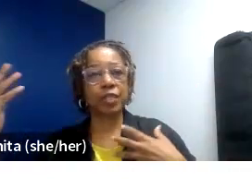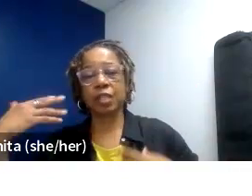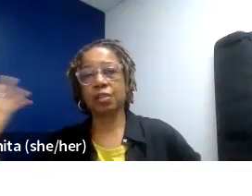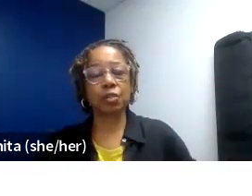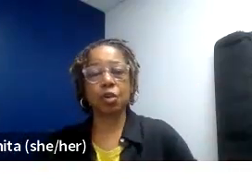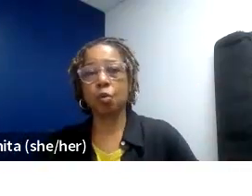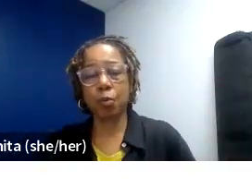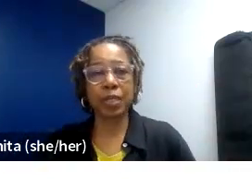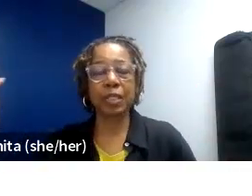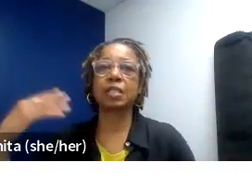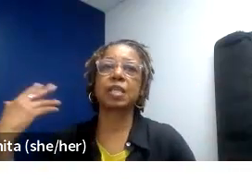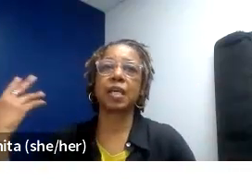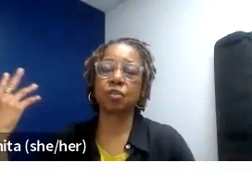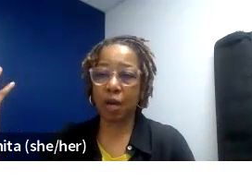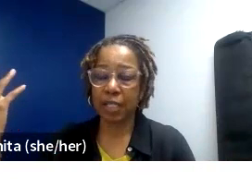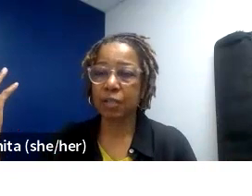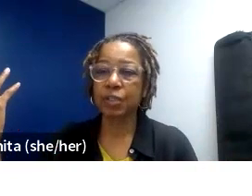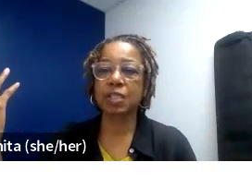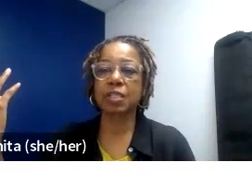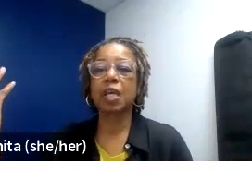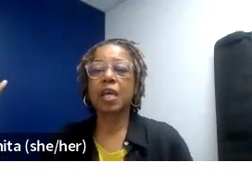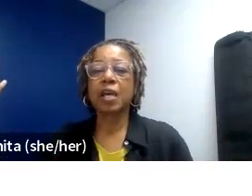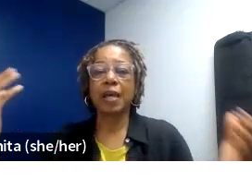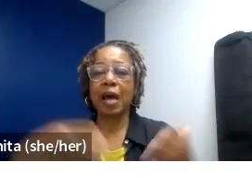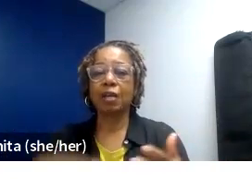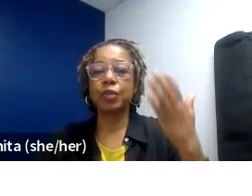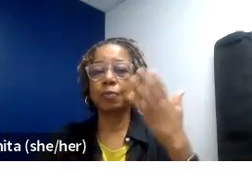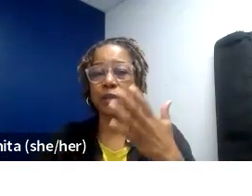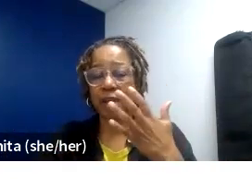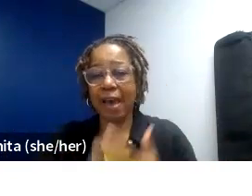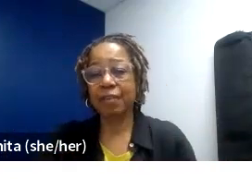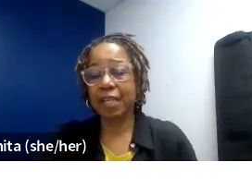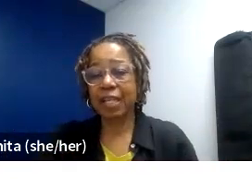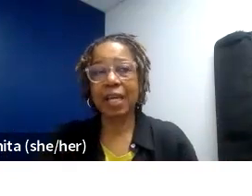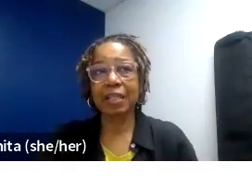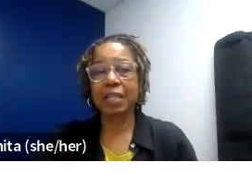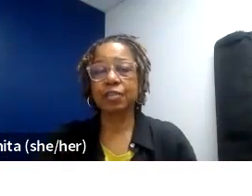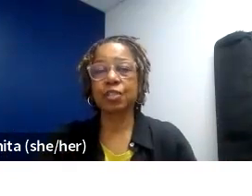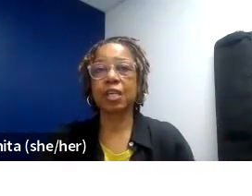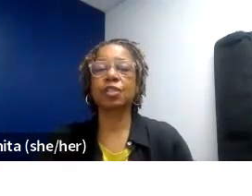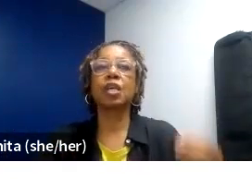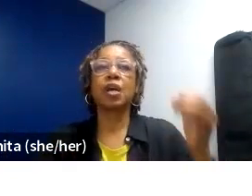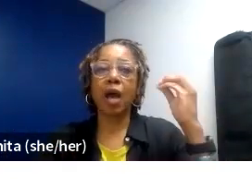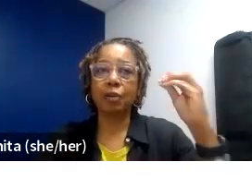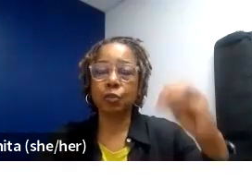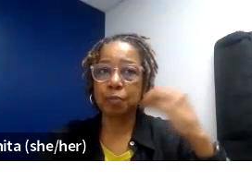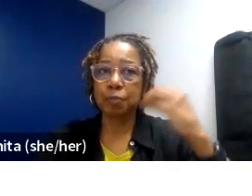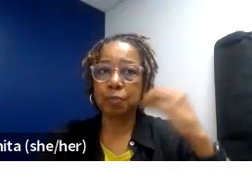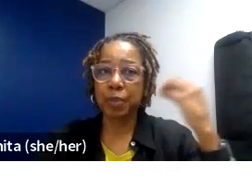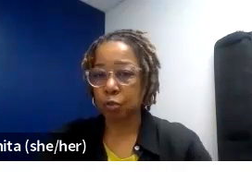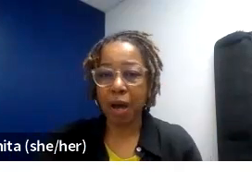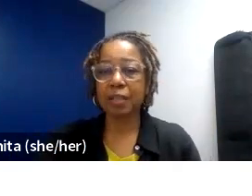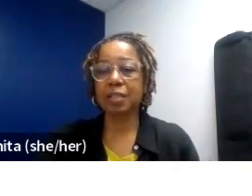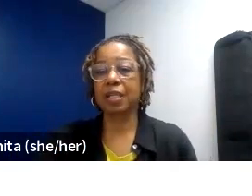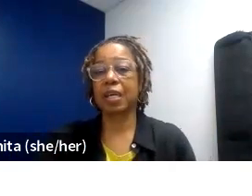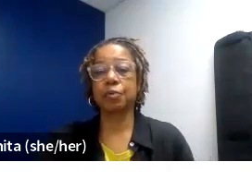to have to live with, and other comorbidities and chronic illnesses. And how do we better advocate at that intersection? Or how do we